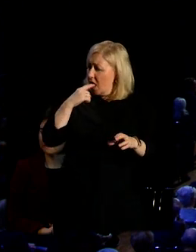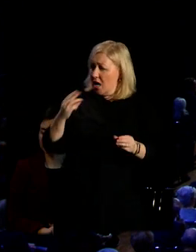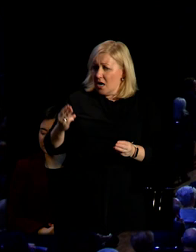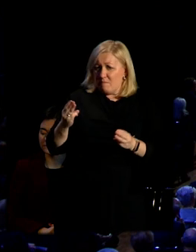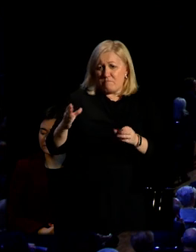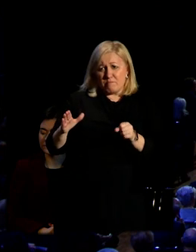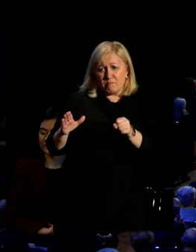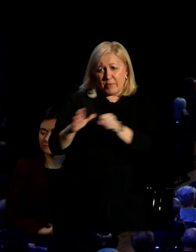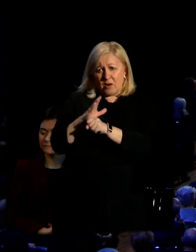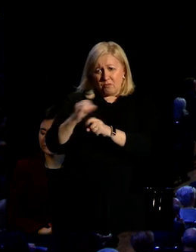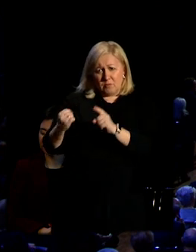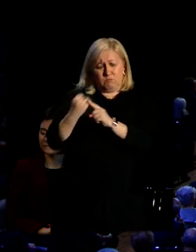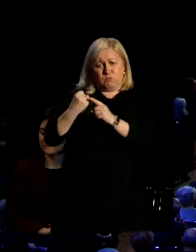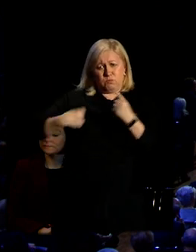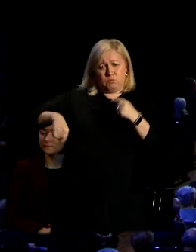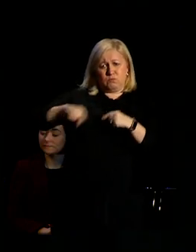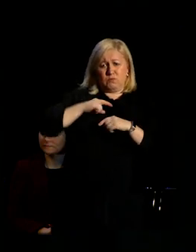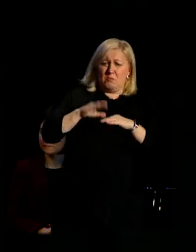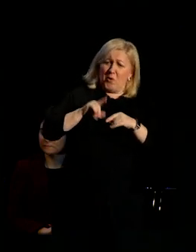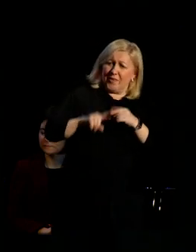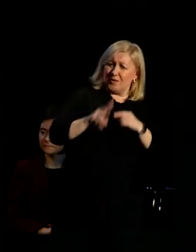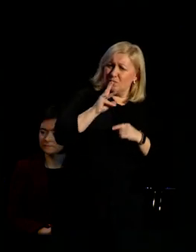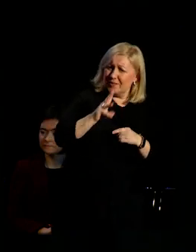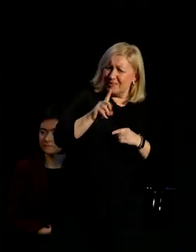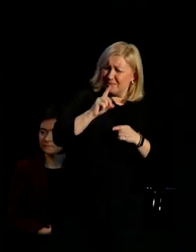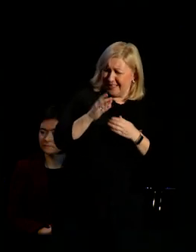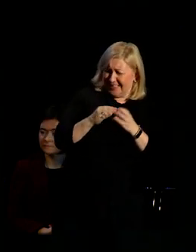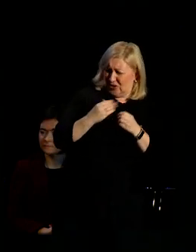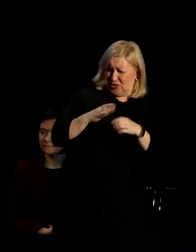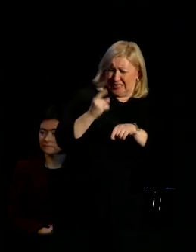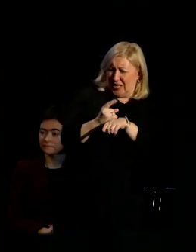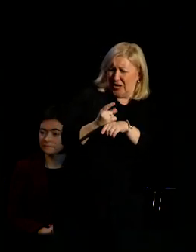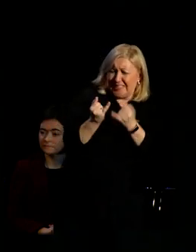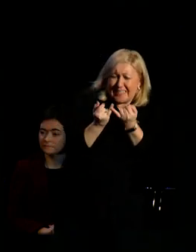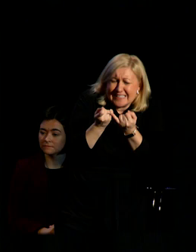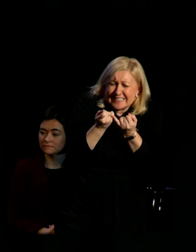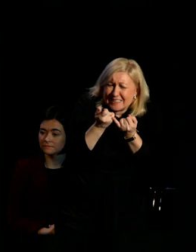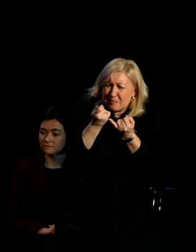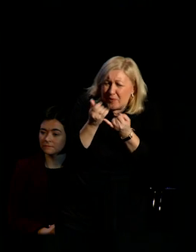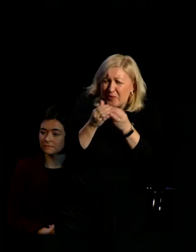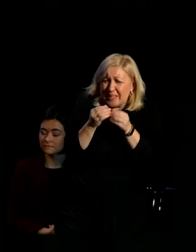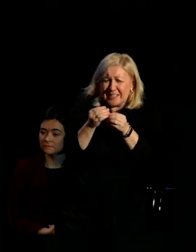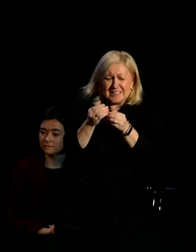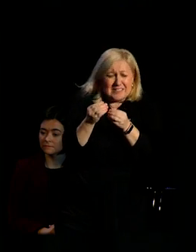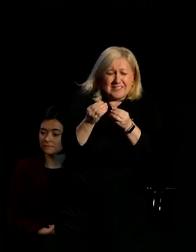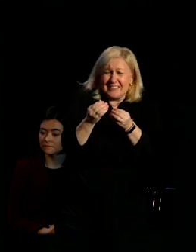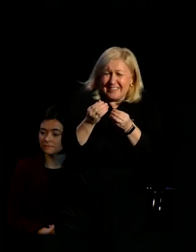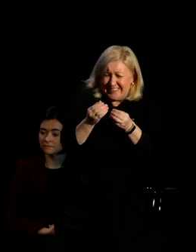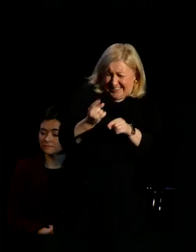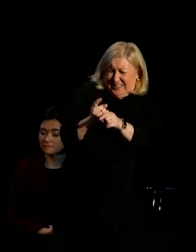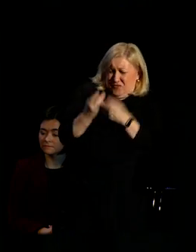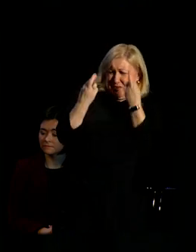than any words could possibly do, strewn of the simplest and most basic intimacies of